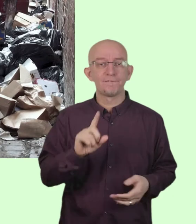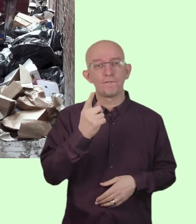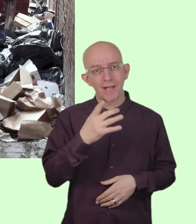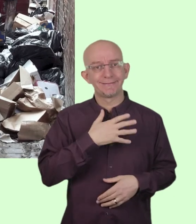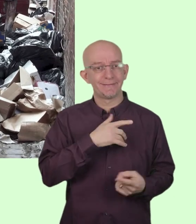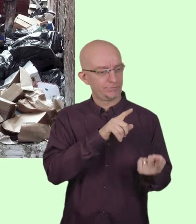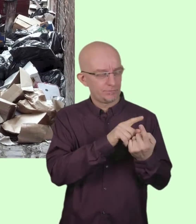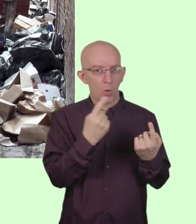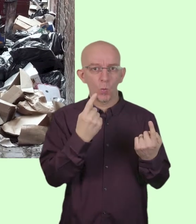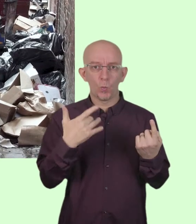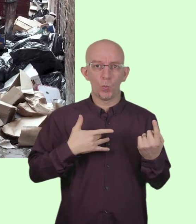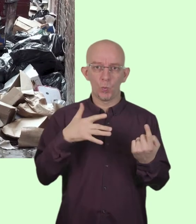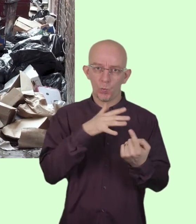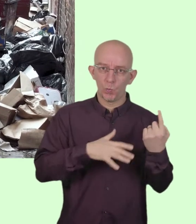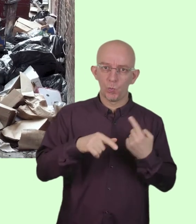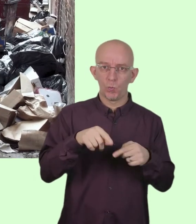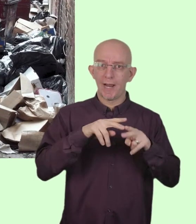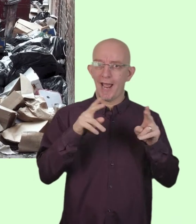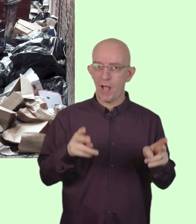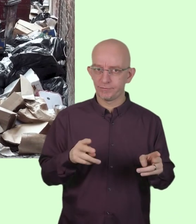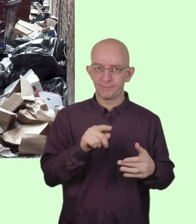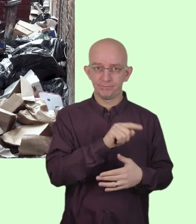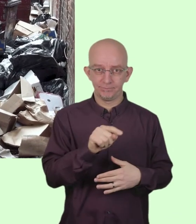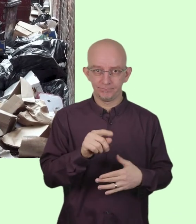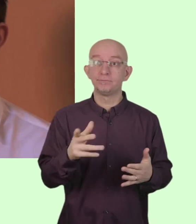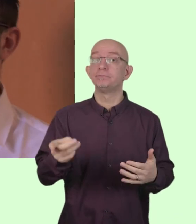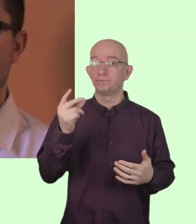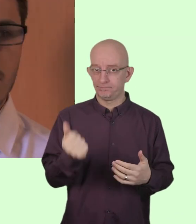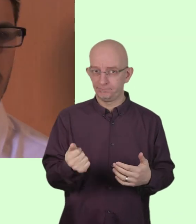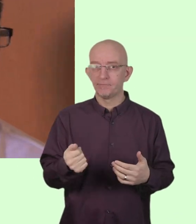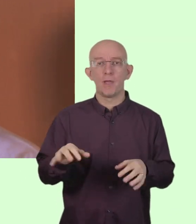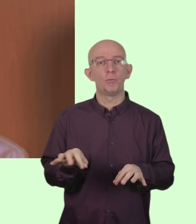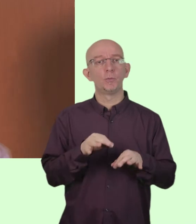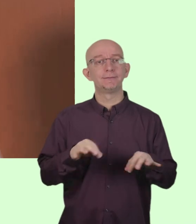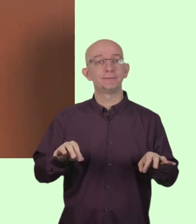First, it's time to meet the other residents of the house. Cue the music.